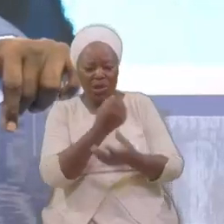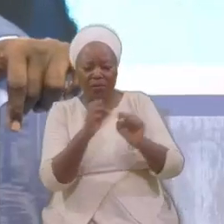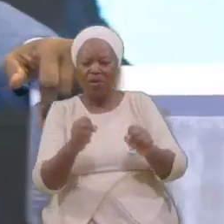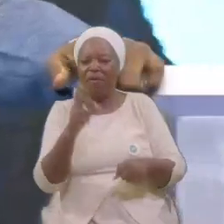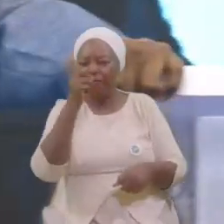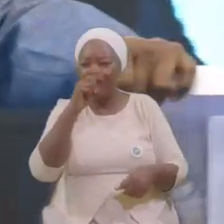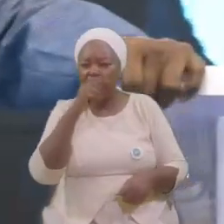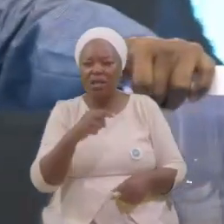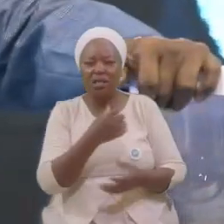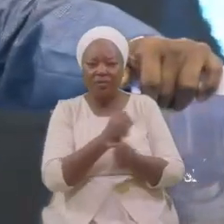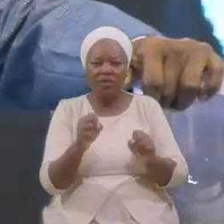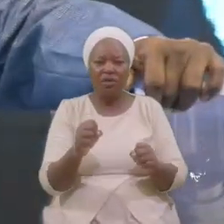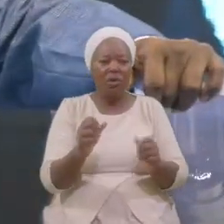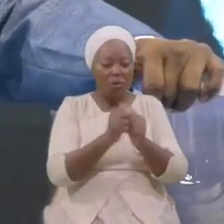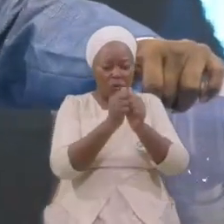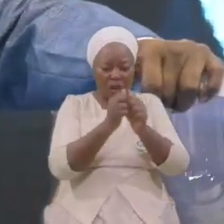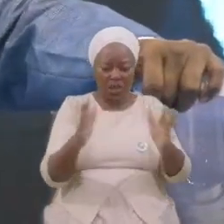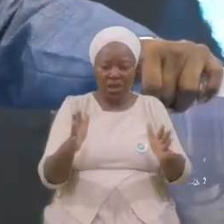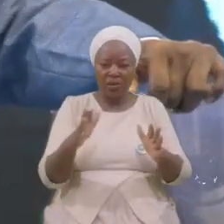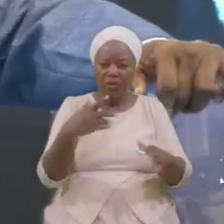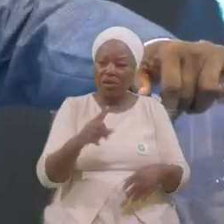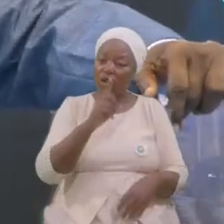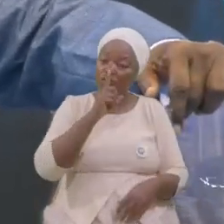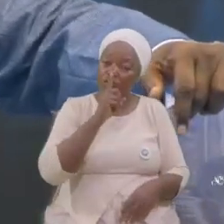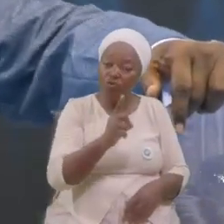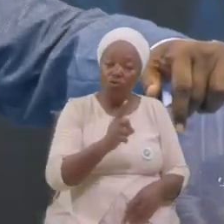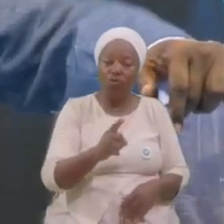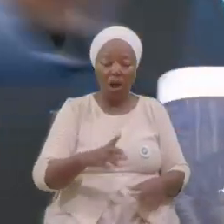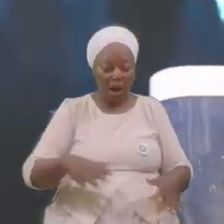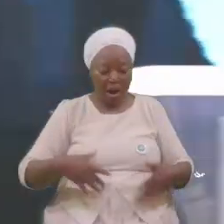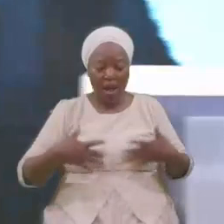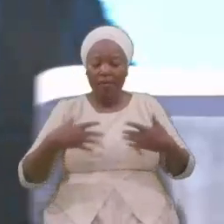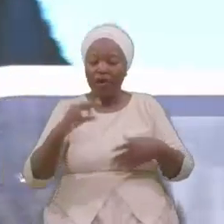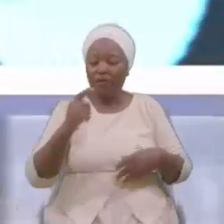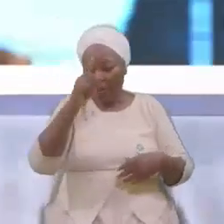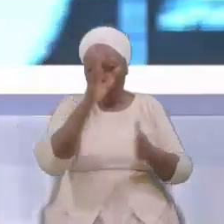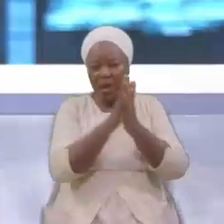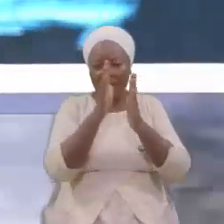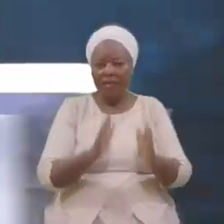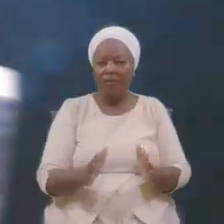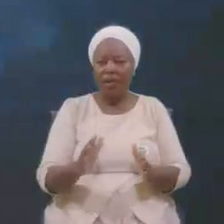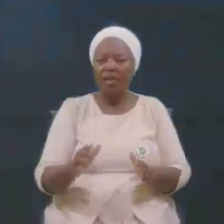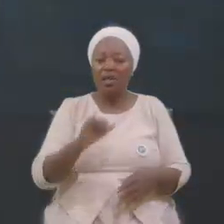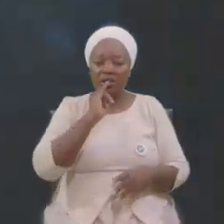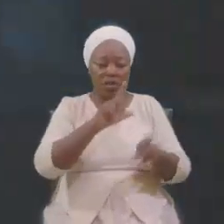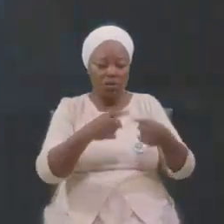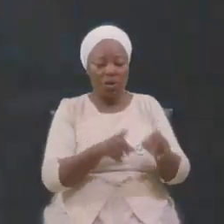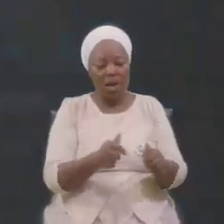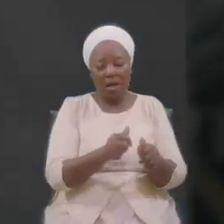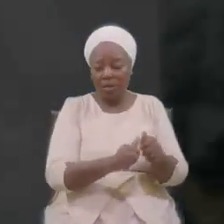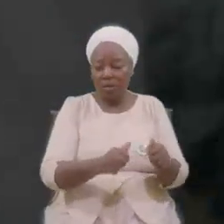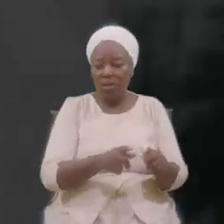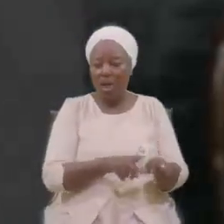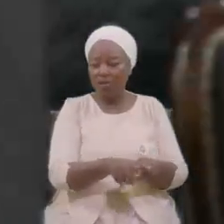salvation, without the real life of the believer, is gone astray, and